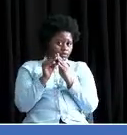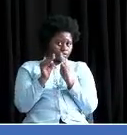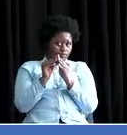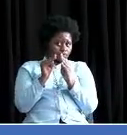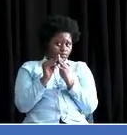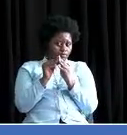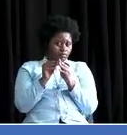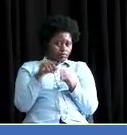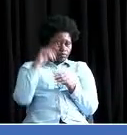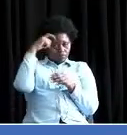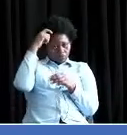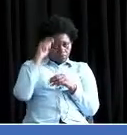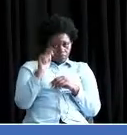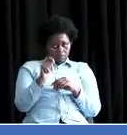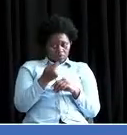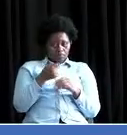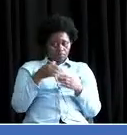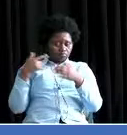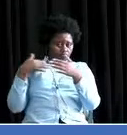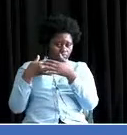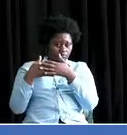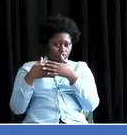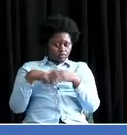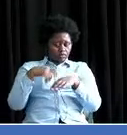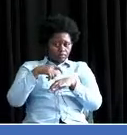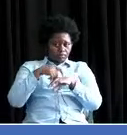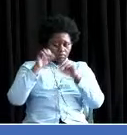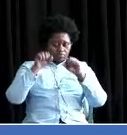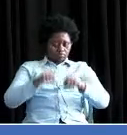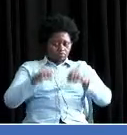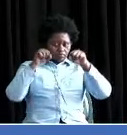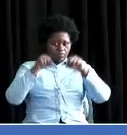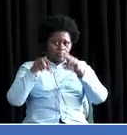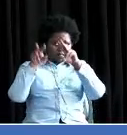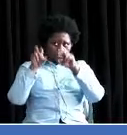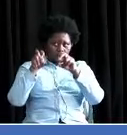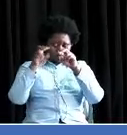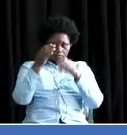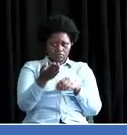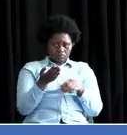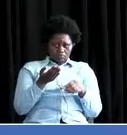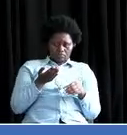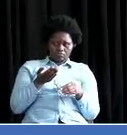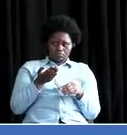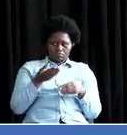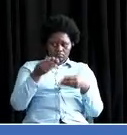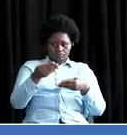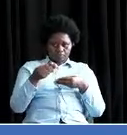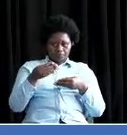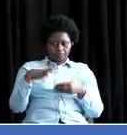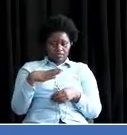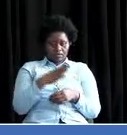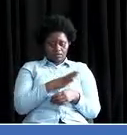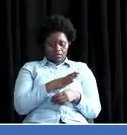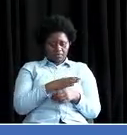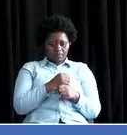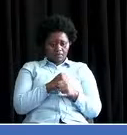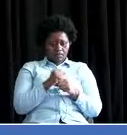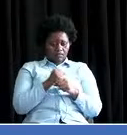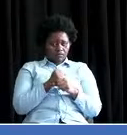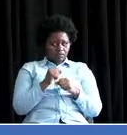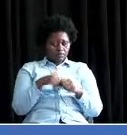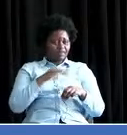whips some time ago where we agreed that there will be no items laid on the table where councillors do not